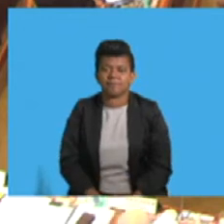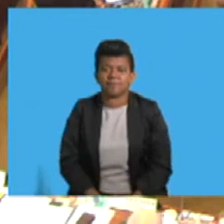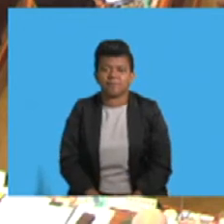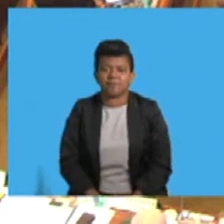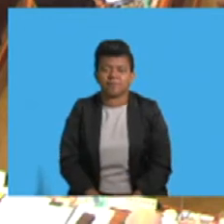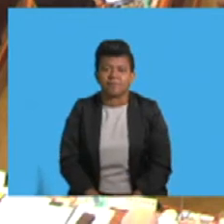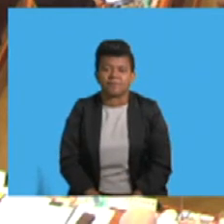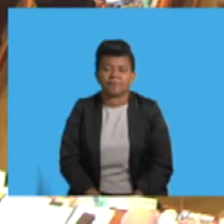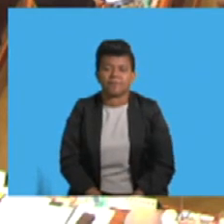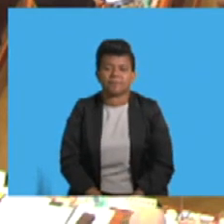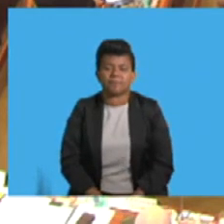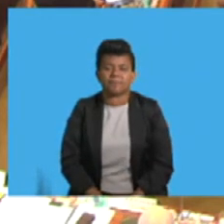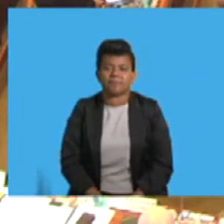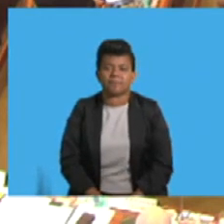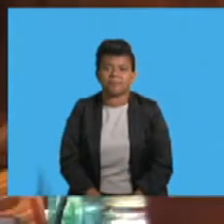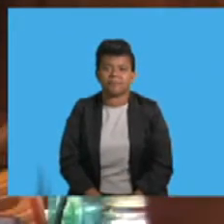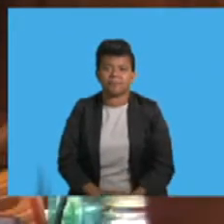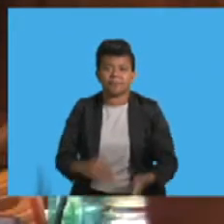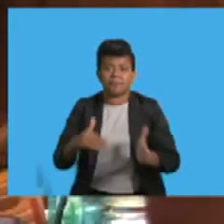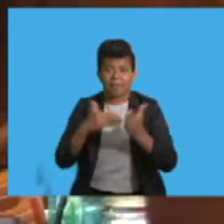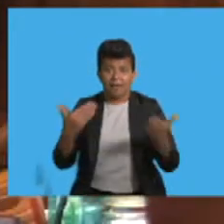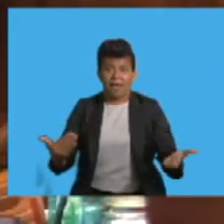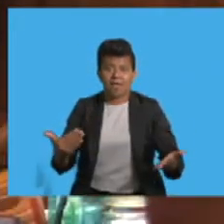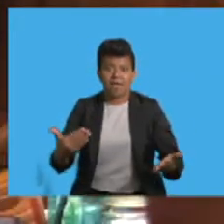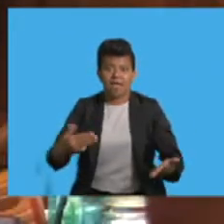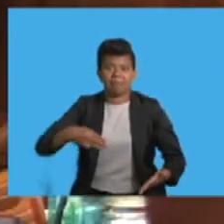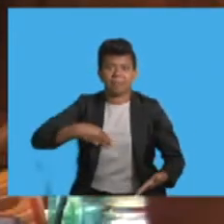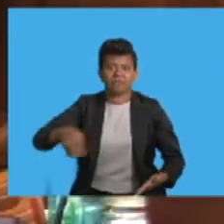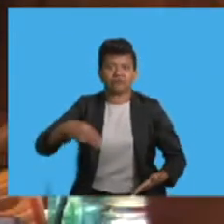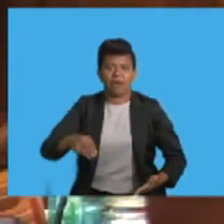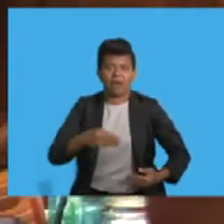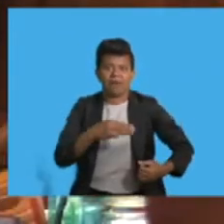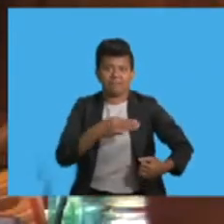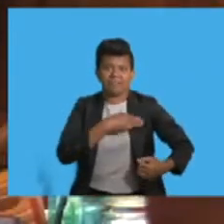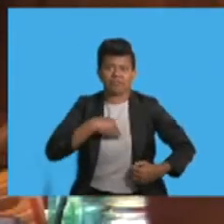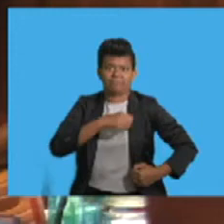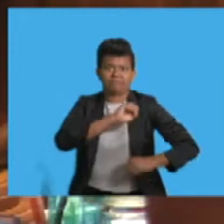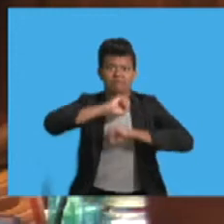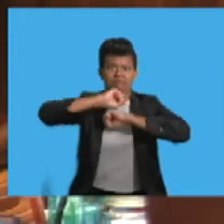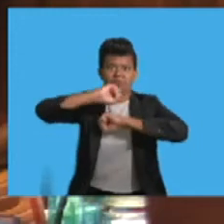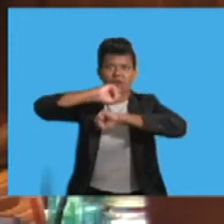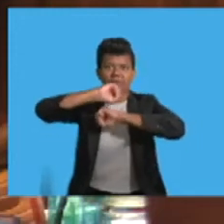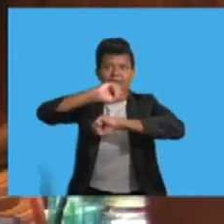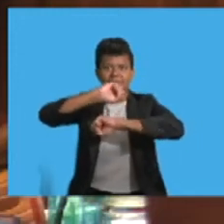give the floor to the Minister for Defence, National Security,